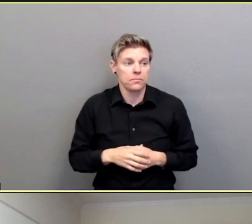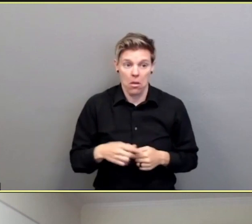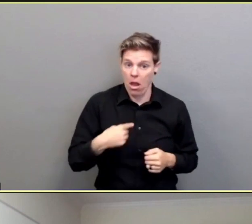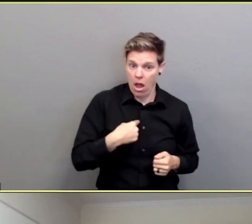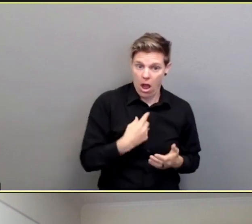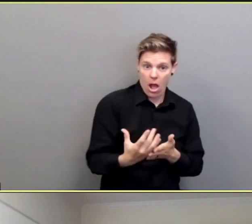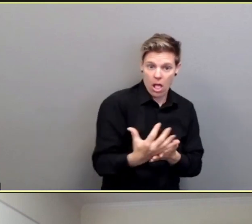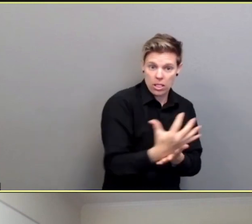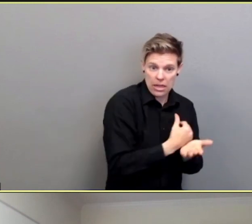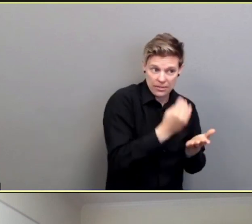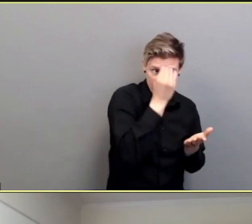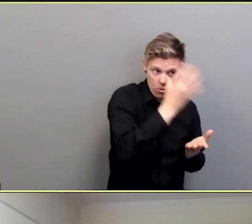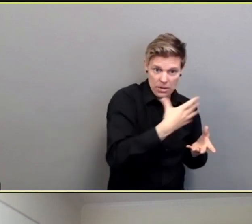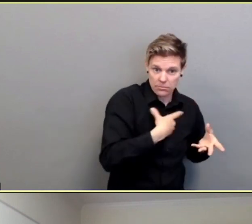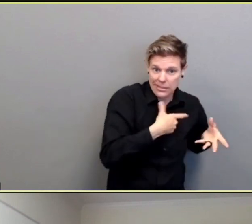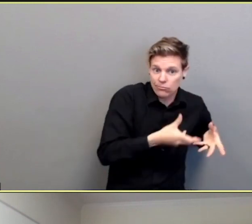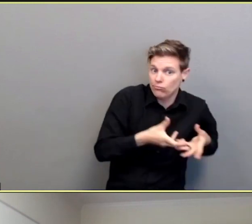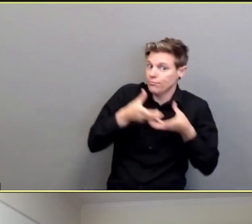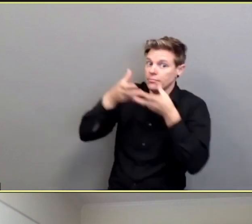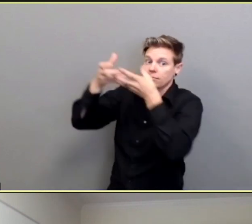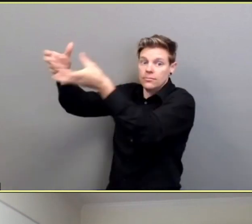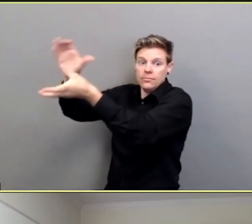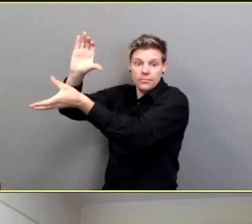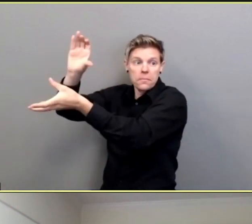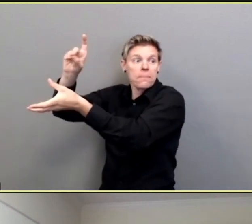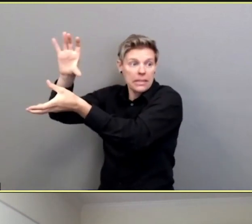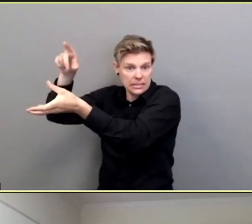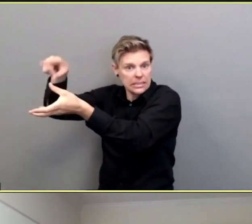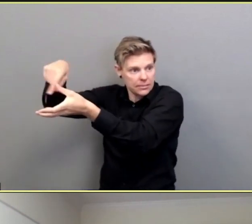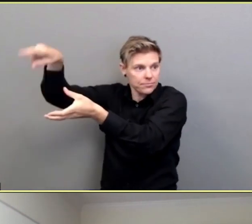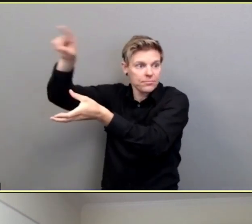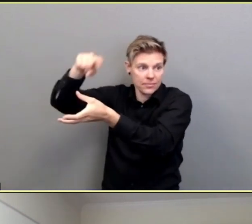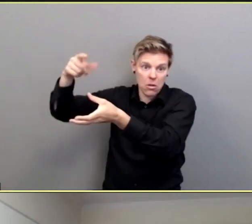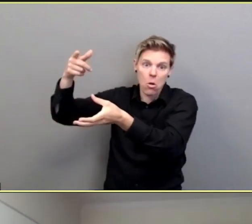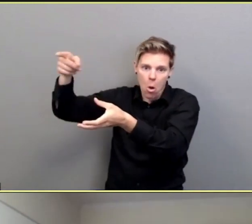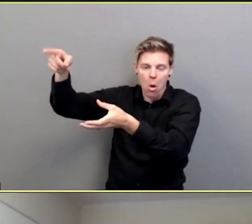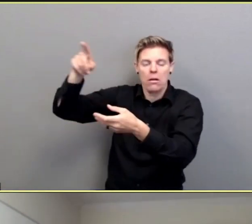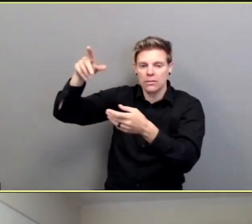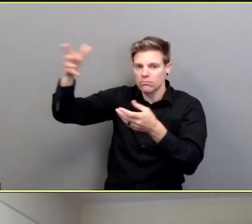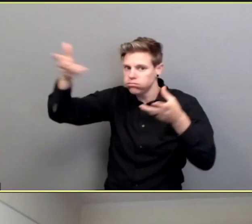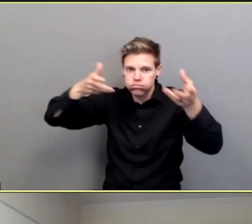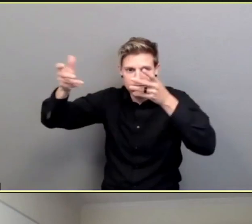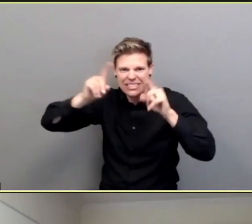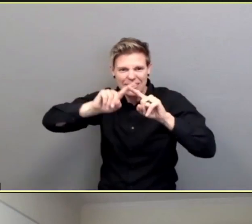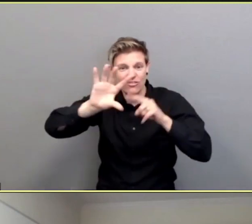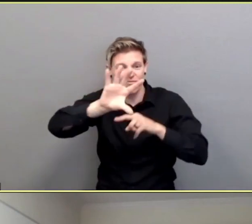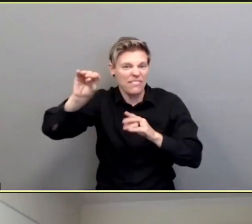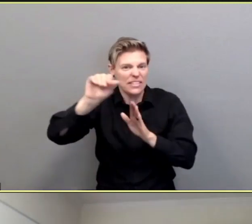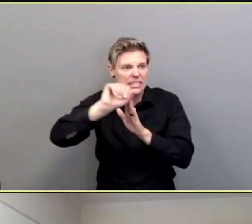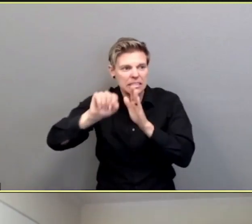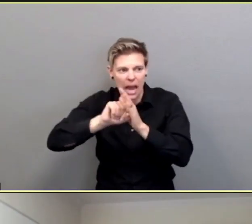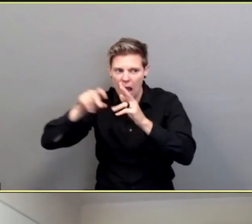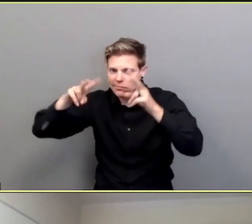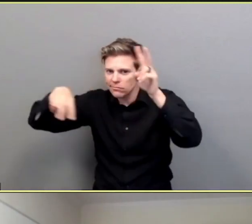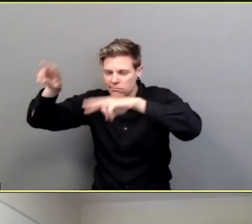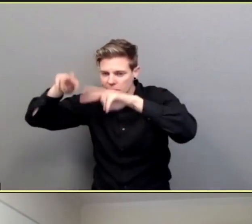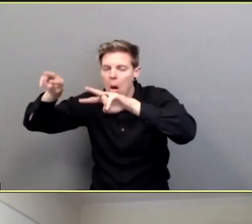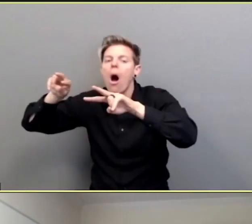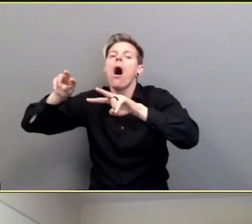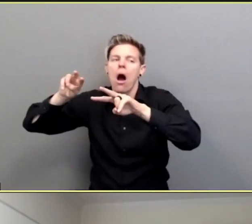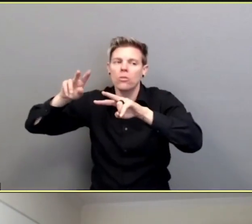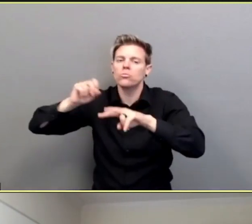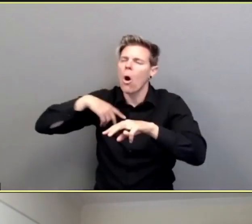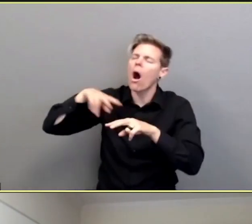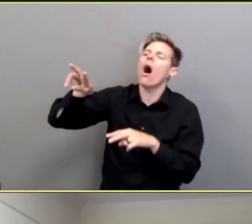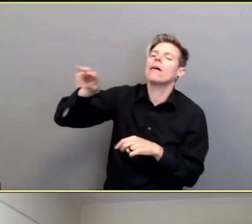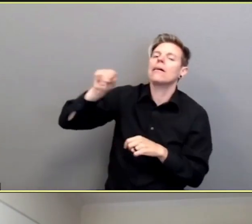to combine data and provide us more of a perspective on this issue, we're